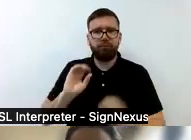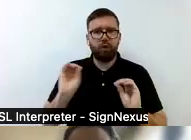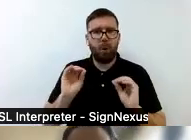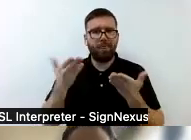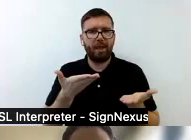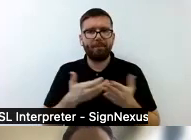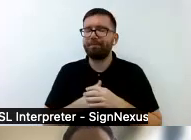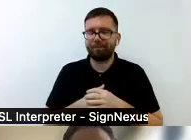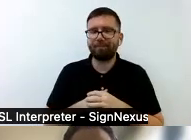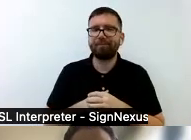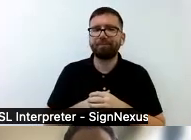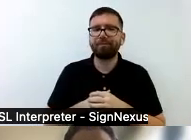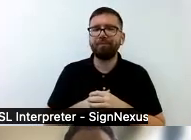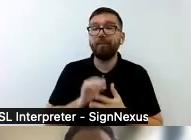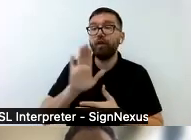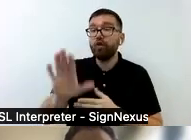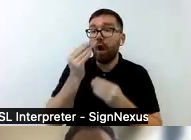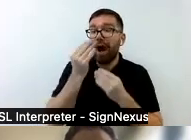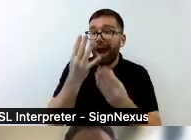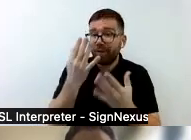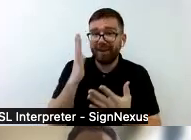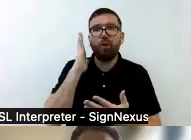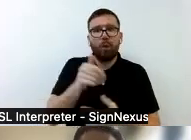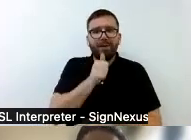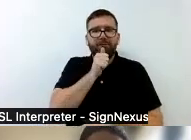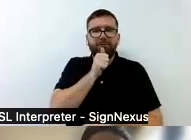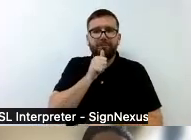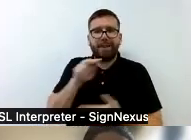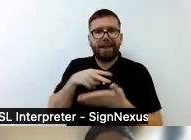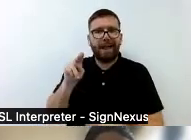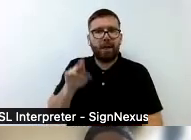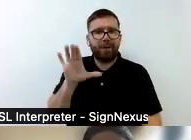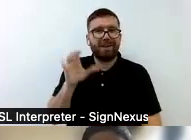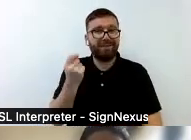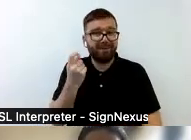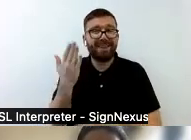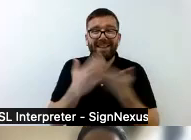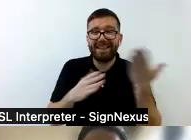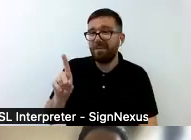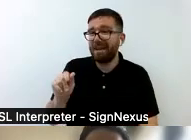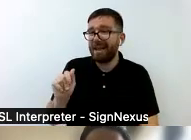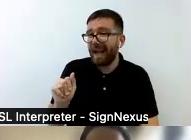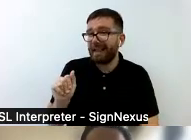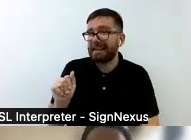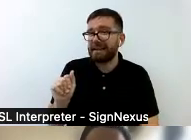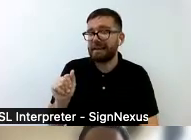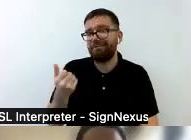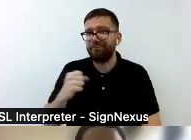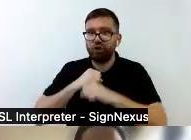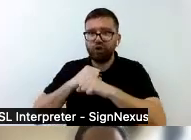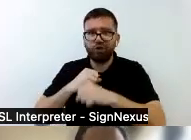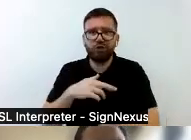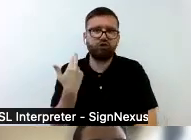Dance NYC will keep your information confidential, there are some data security risks inherent in providing information via the